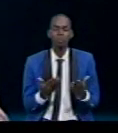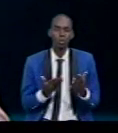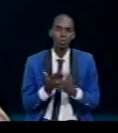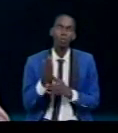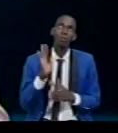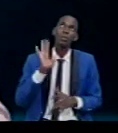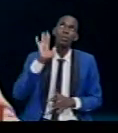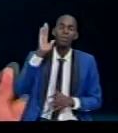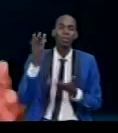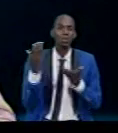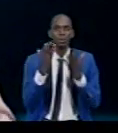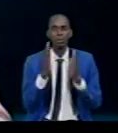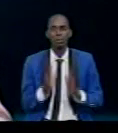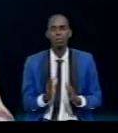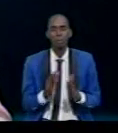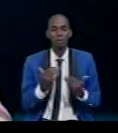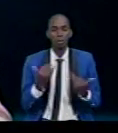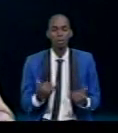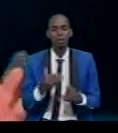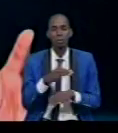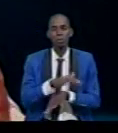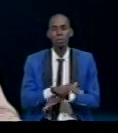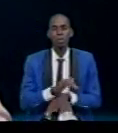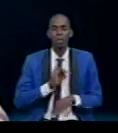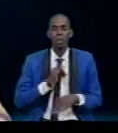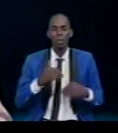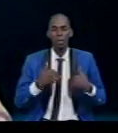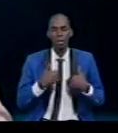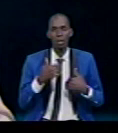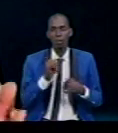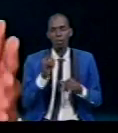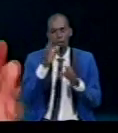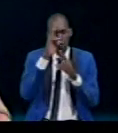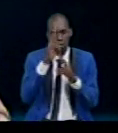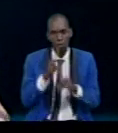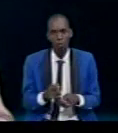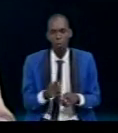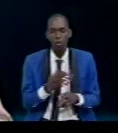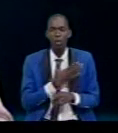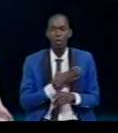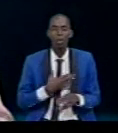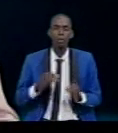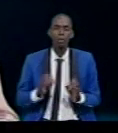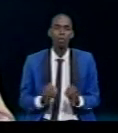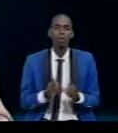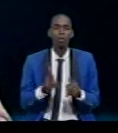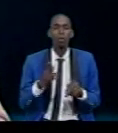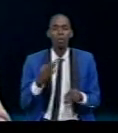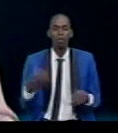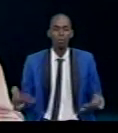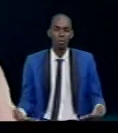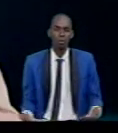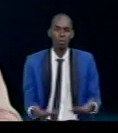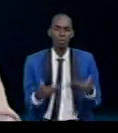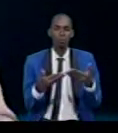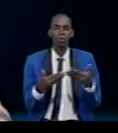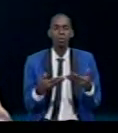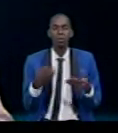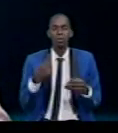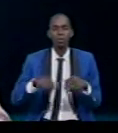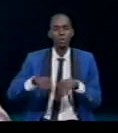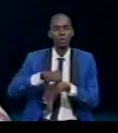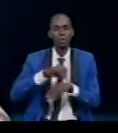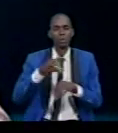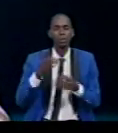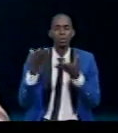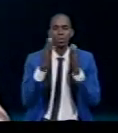servants. This evening, I have the honor and rare privilege of introducing the anointed servant